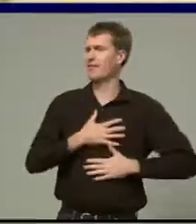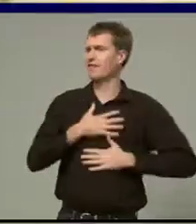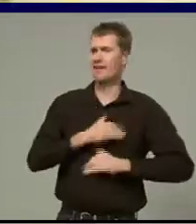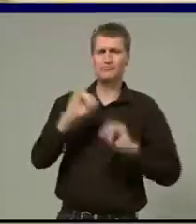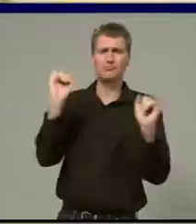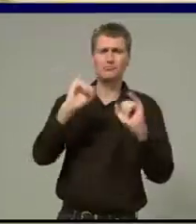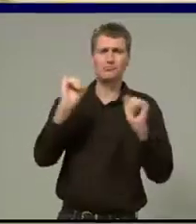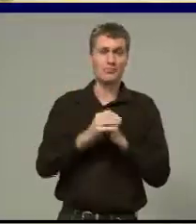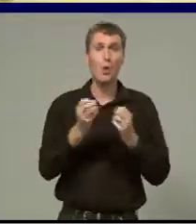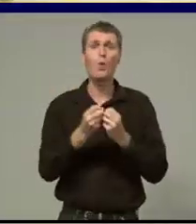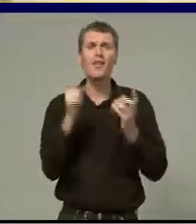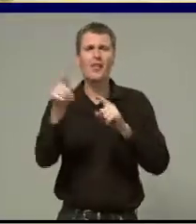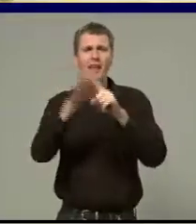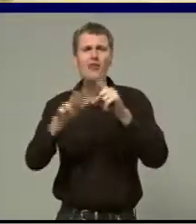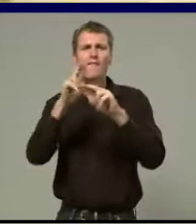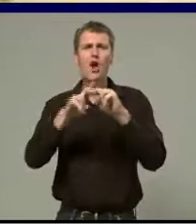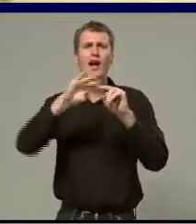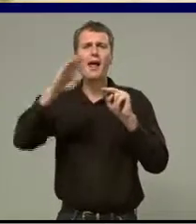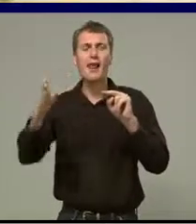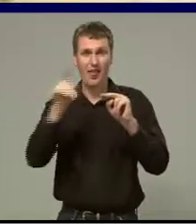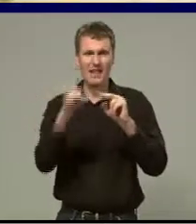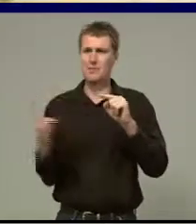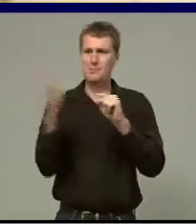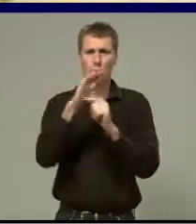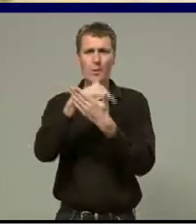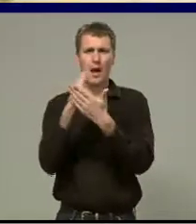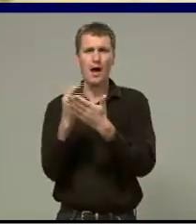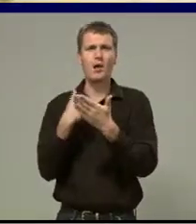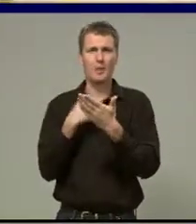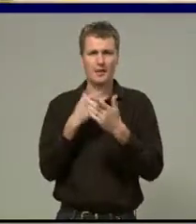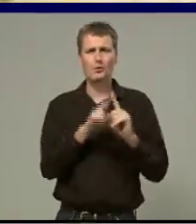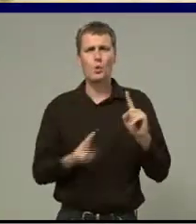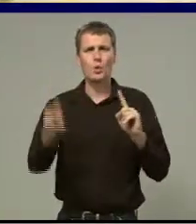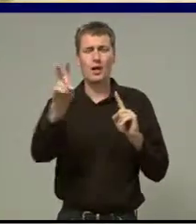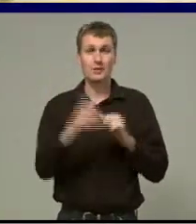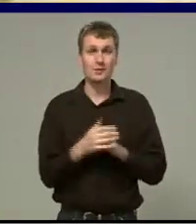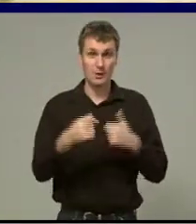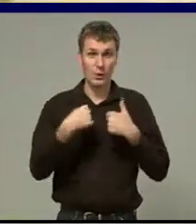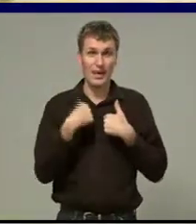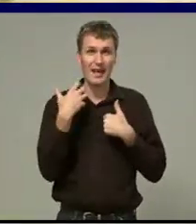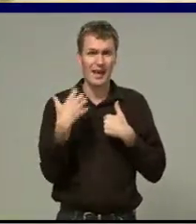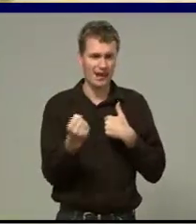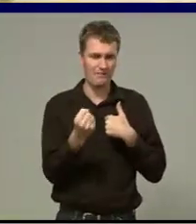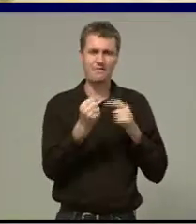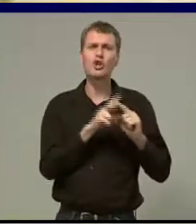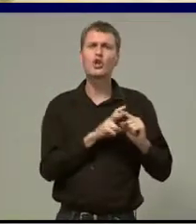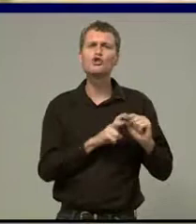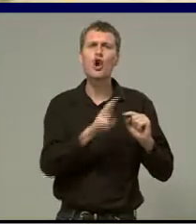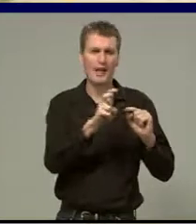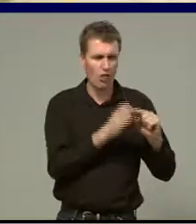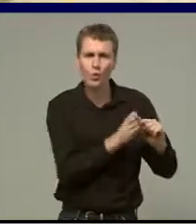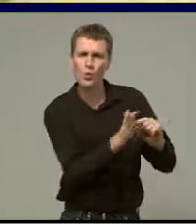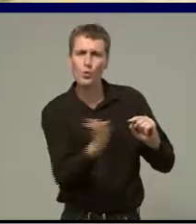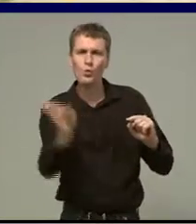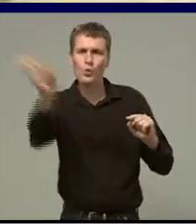that takes out the critical component in what we do, because what we're doing is supplying a seamless journey, and because